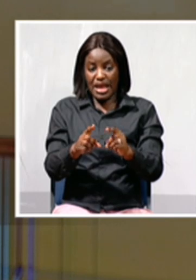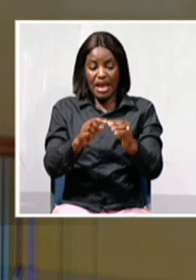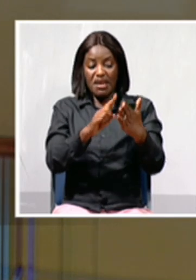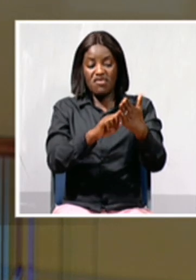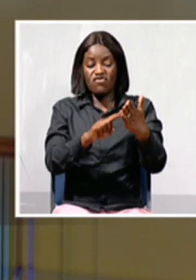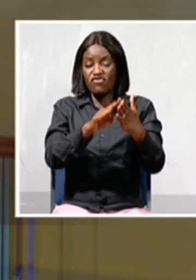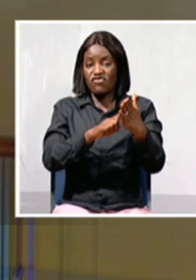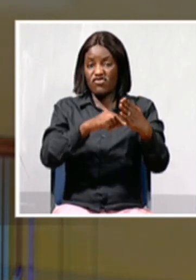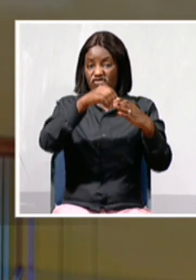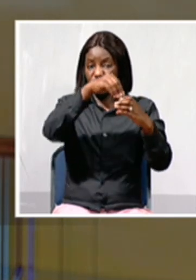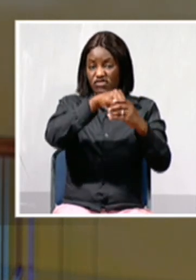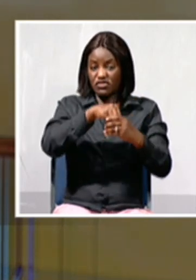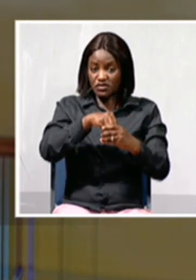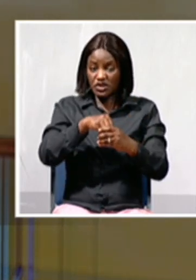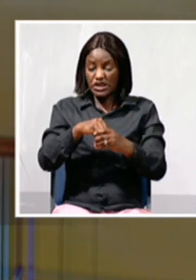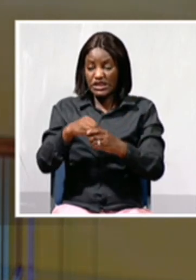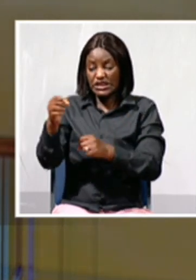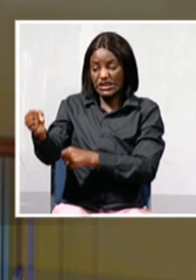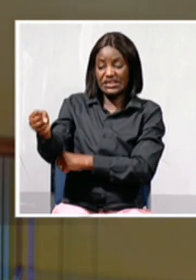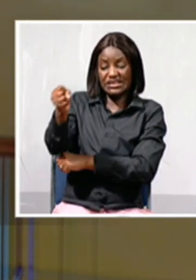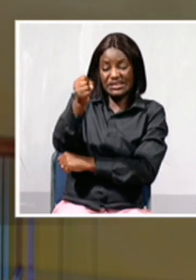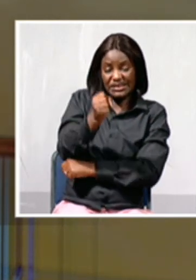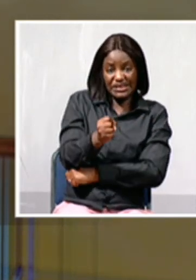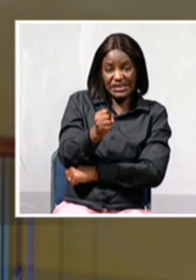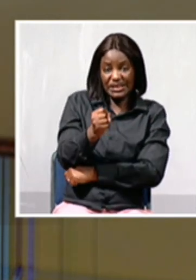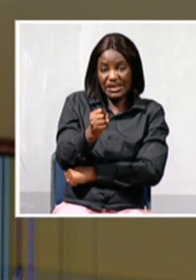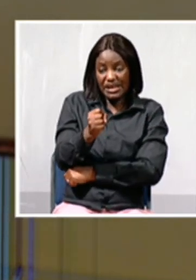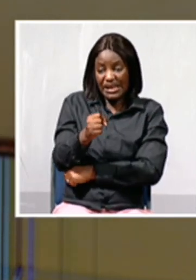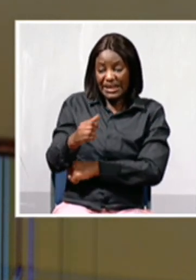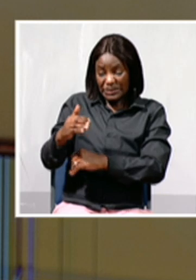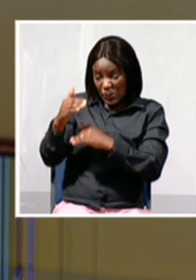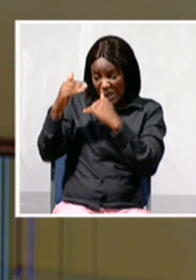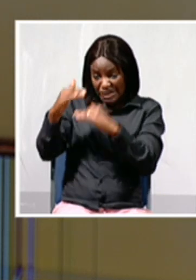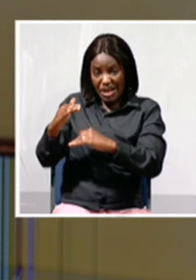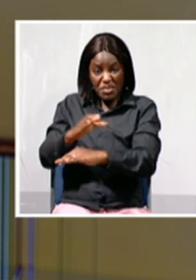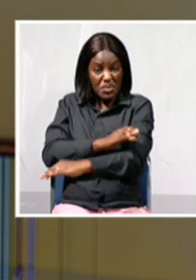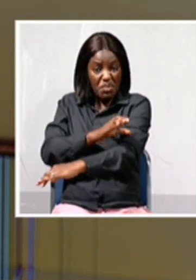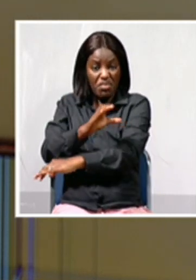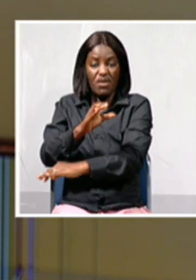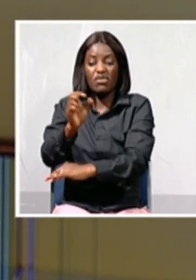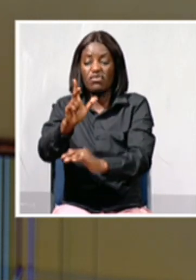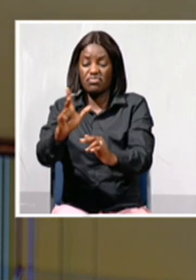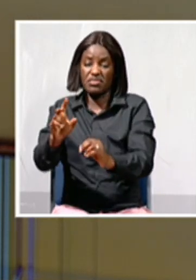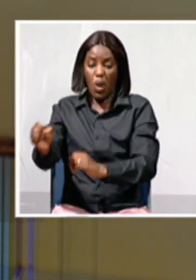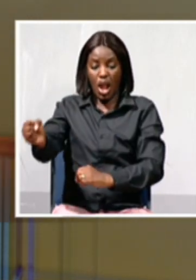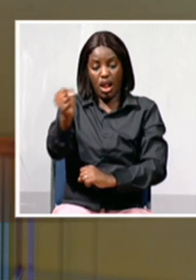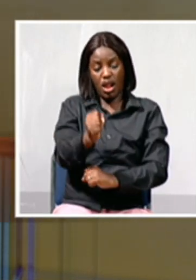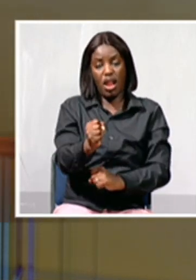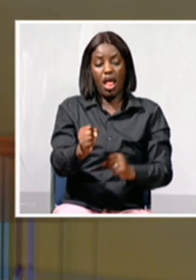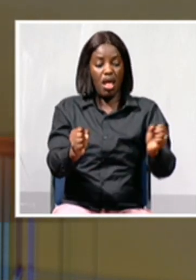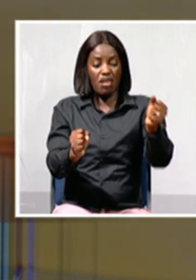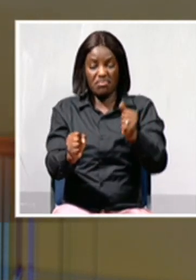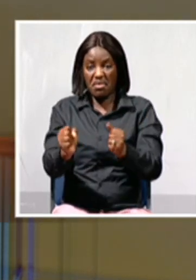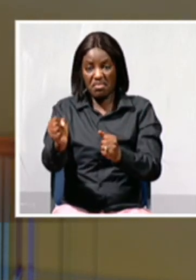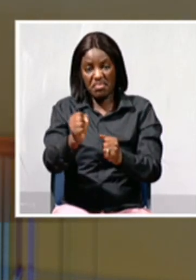voting in electing is about limiting the powers of those that we elect, because